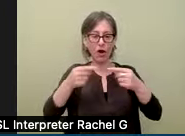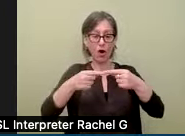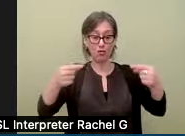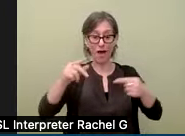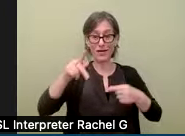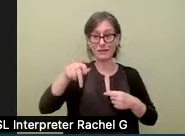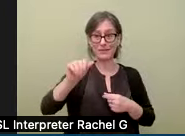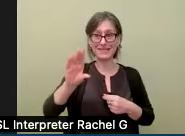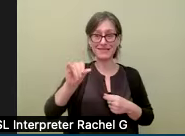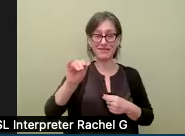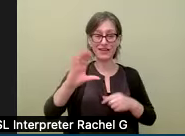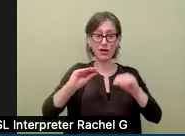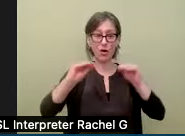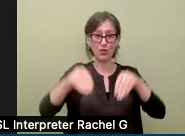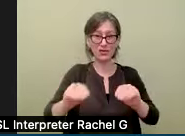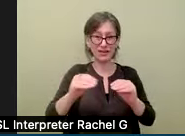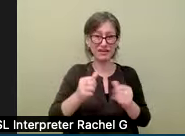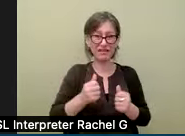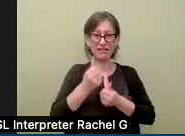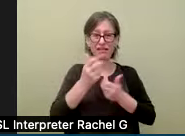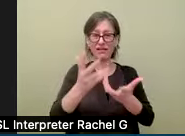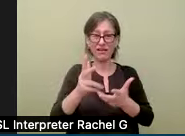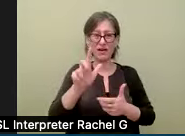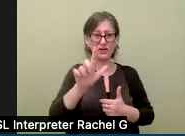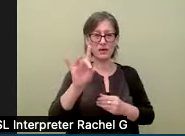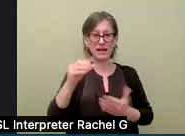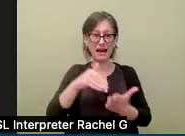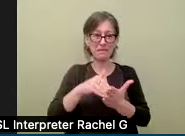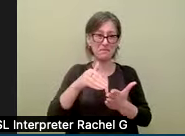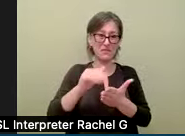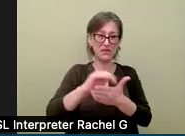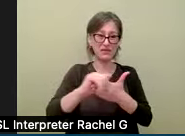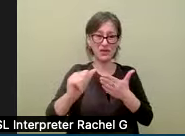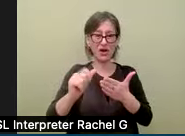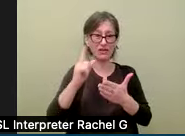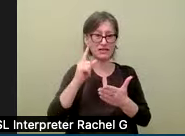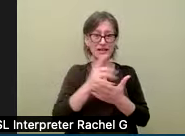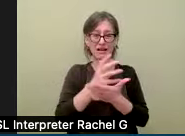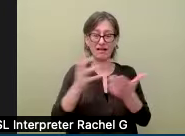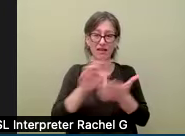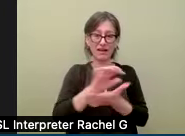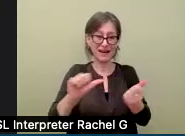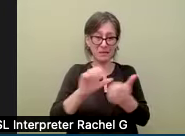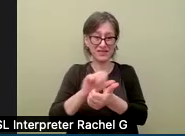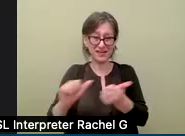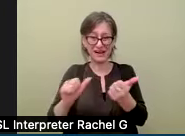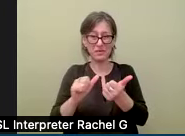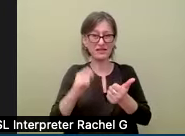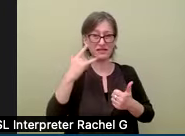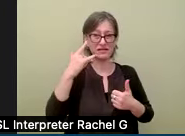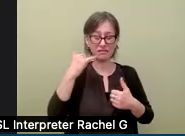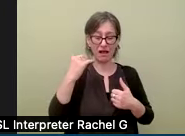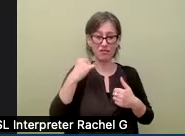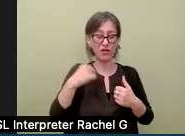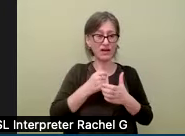that tsunami caused $28 million in losses in Del Norte County and about $4 million in Mendocino County. And in total, it